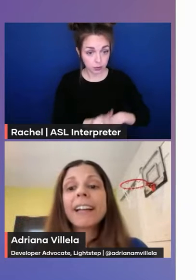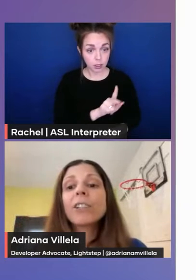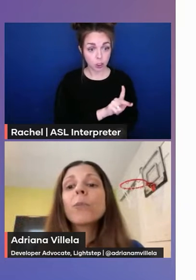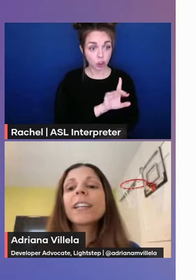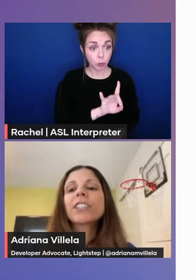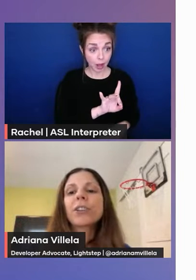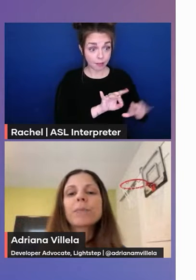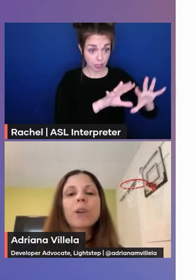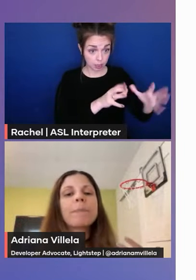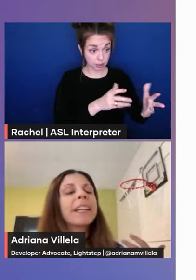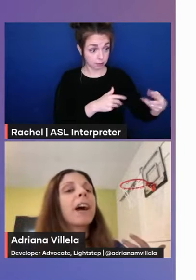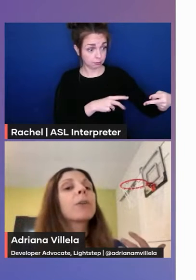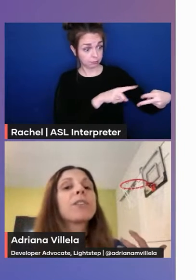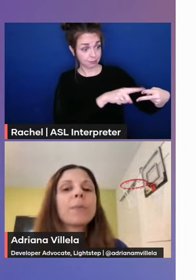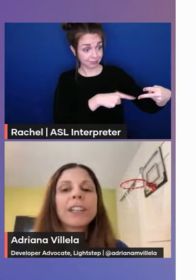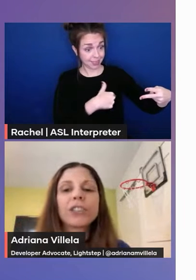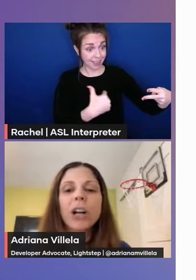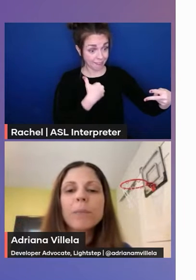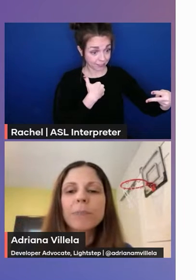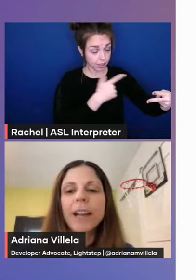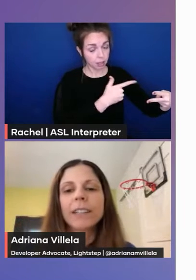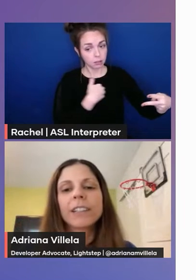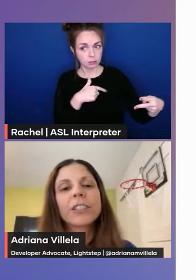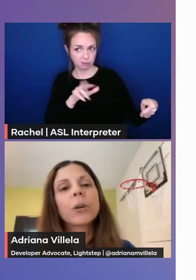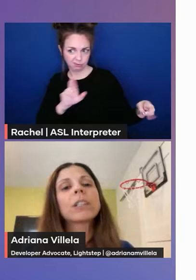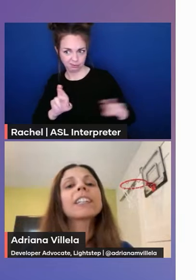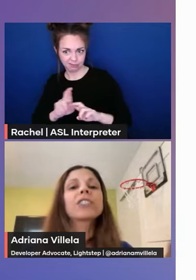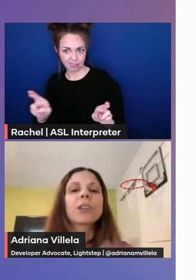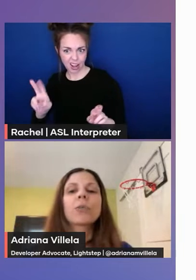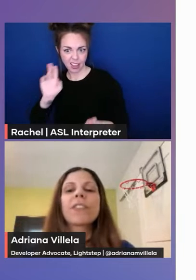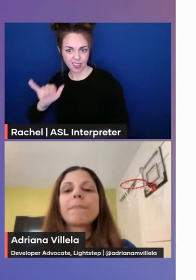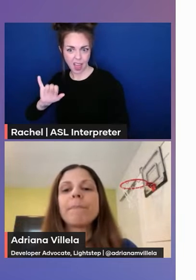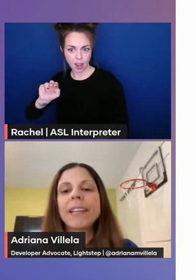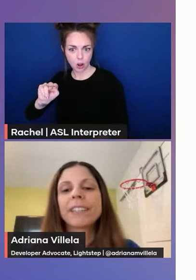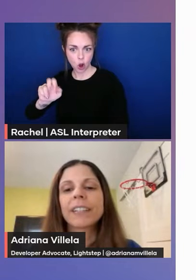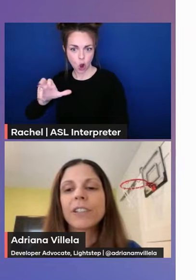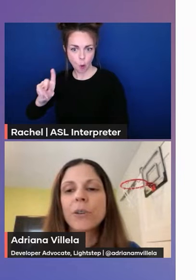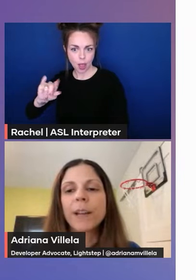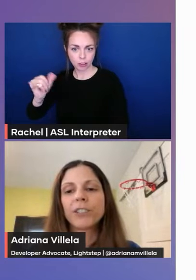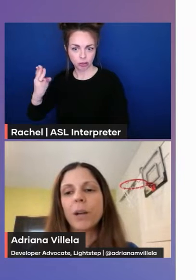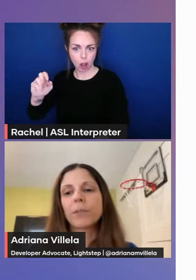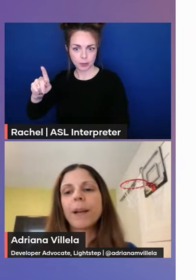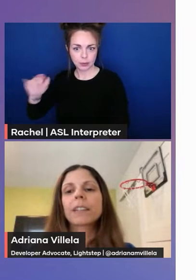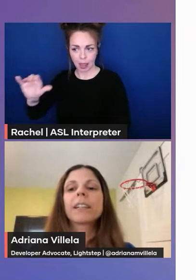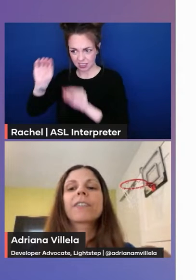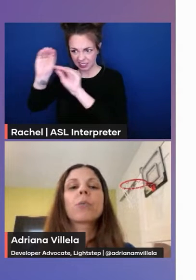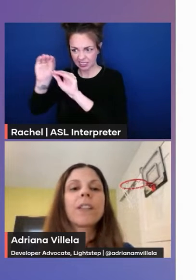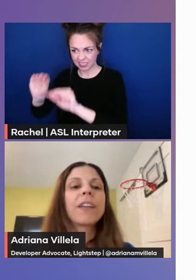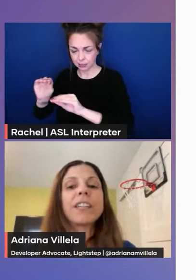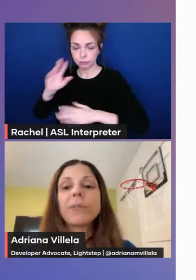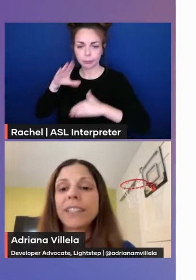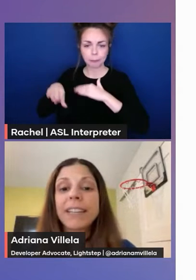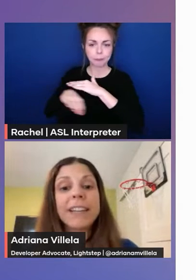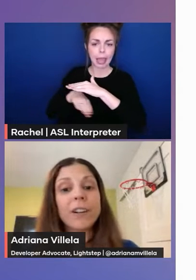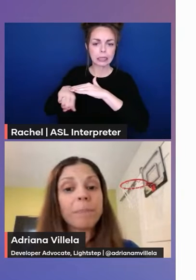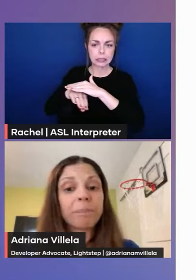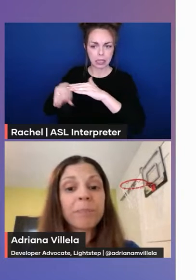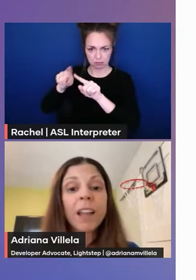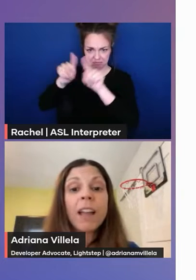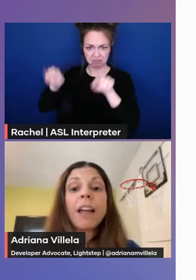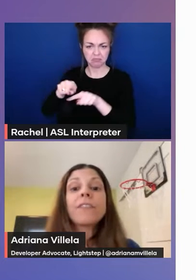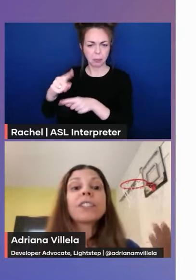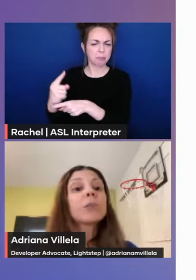in hand, we can start prepping our Nomad job spec. So let's start with a basic Nomad job spec like the one that you see